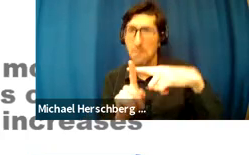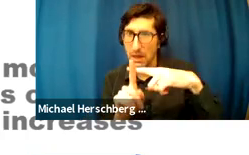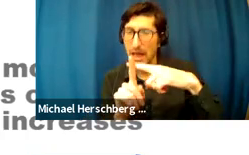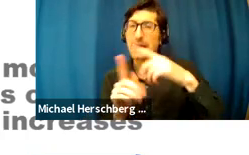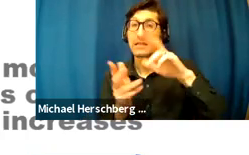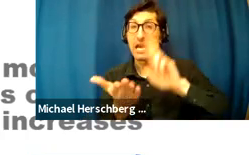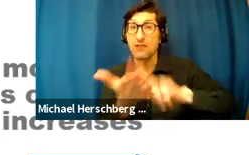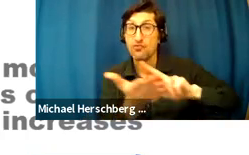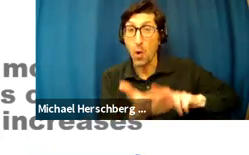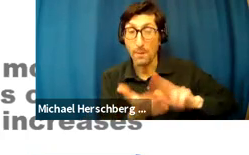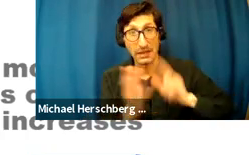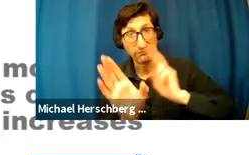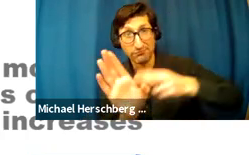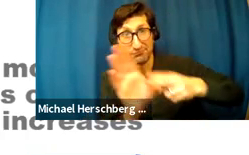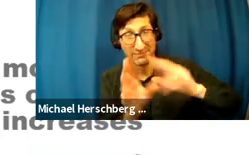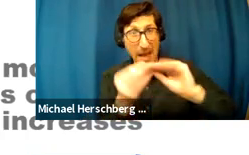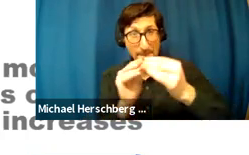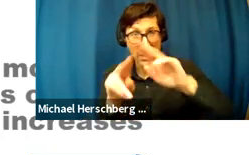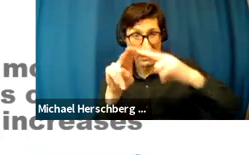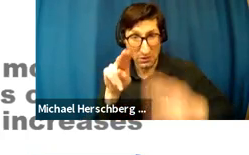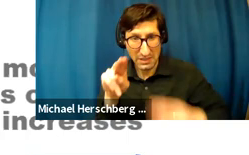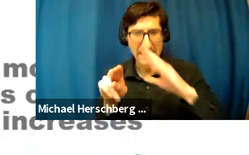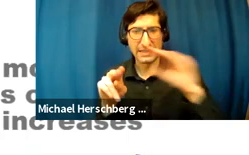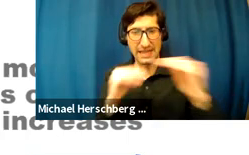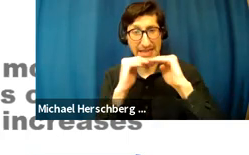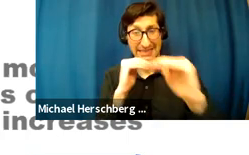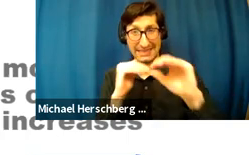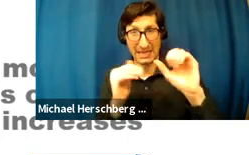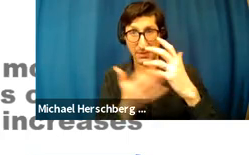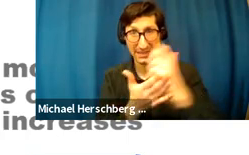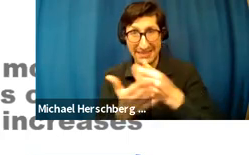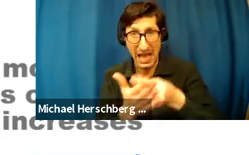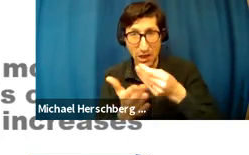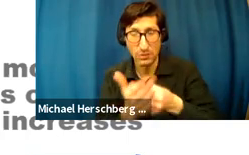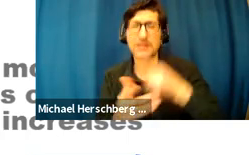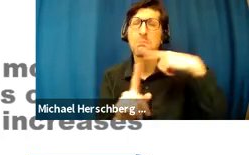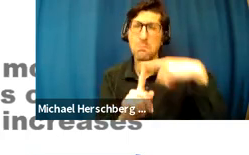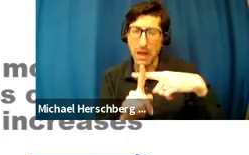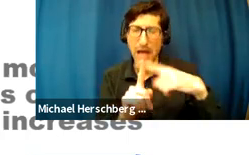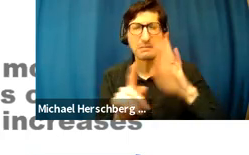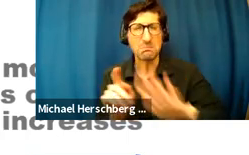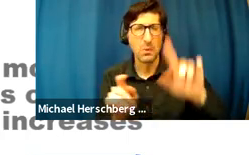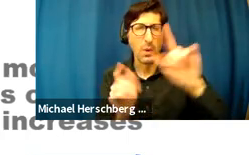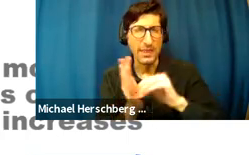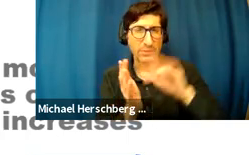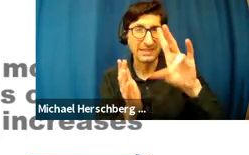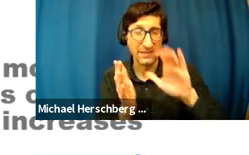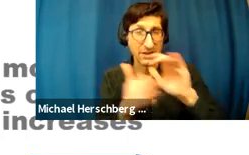operating costs, including stable salaries. We are seeing an increase in nearly $1,700 per